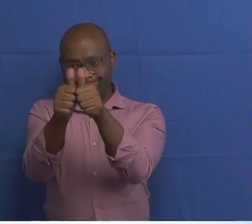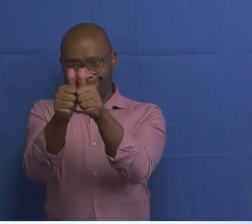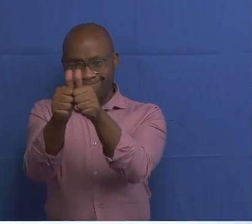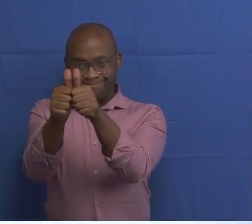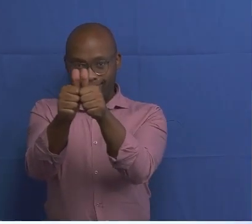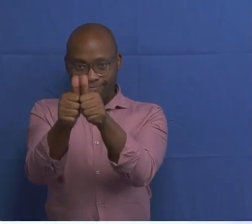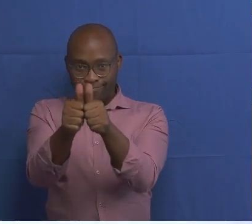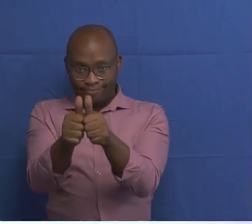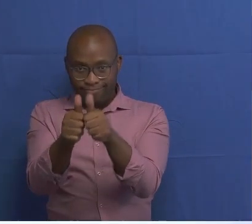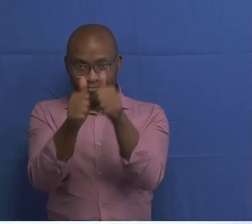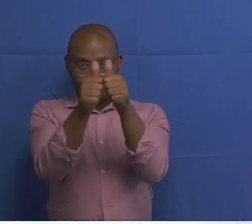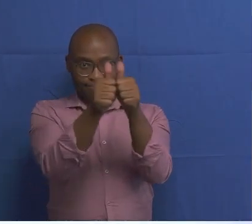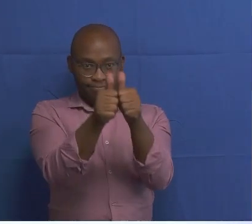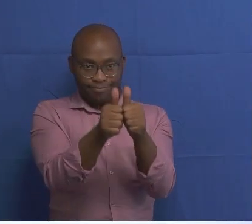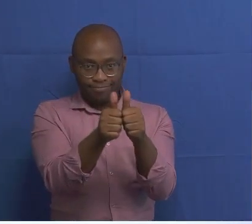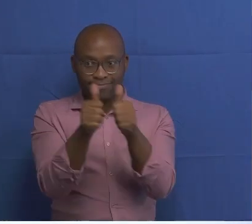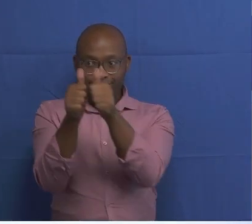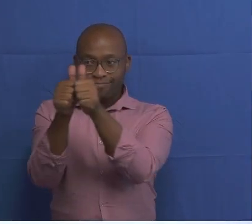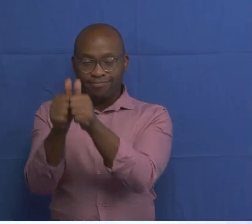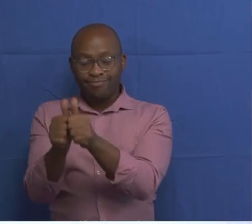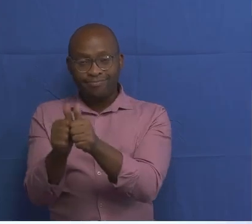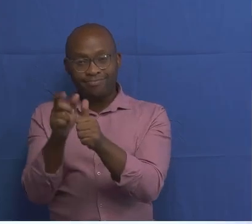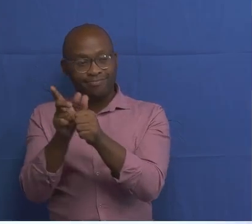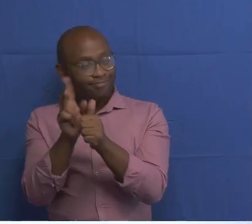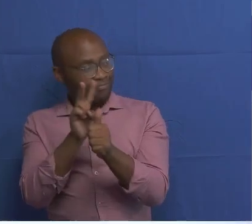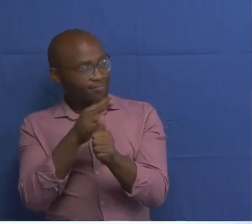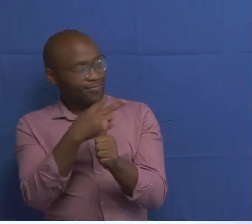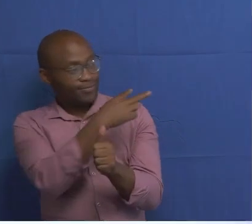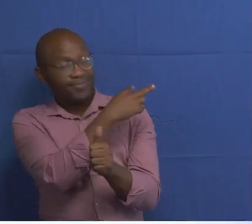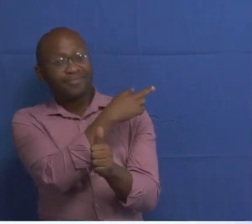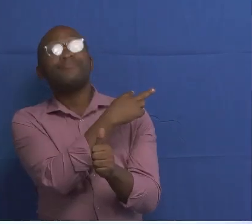this particular diagram, you can see that now this